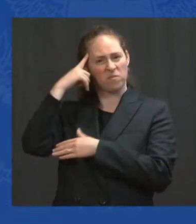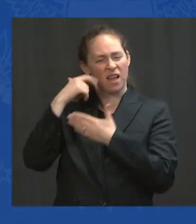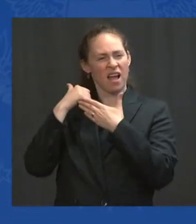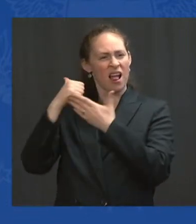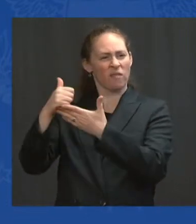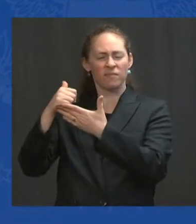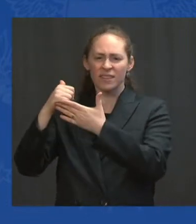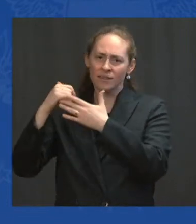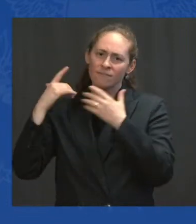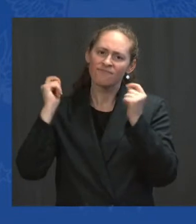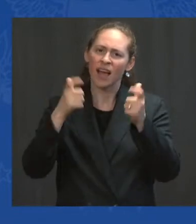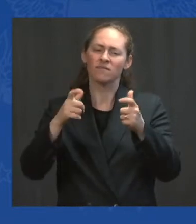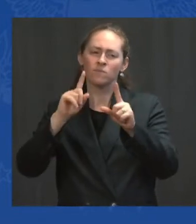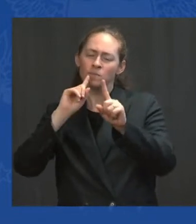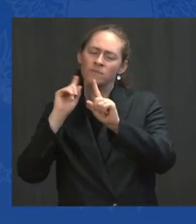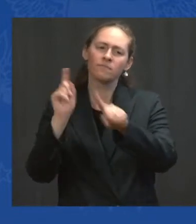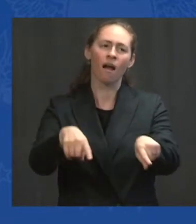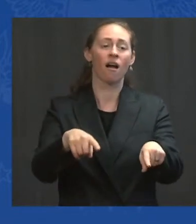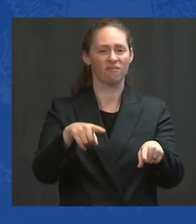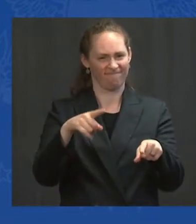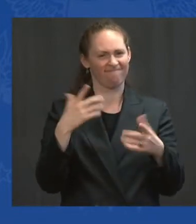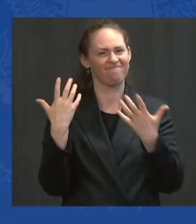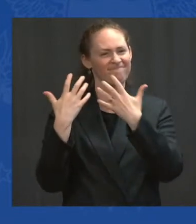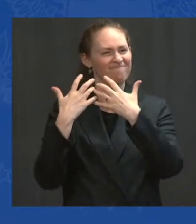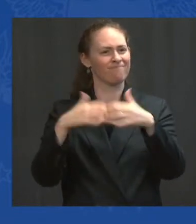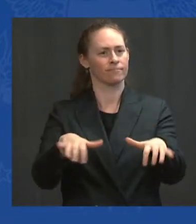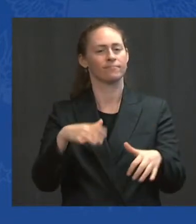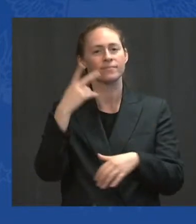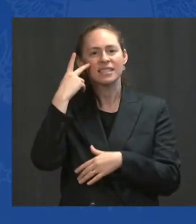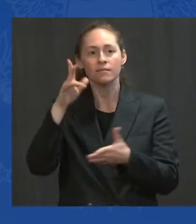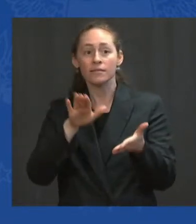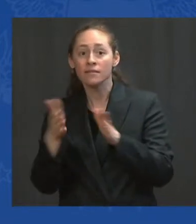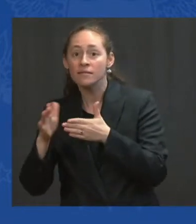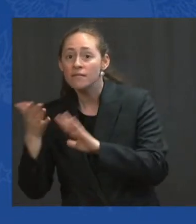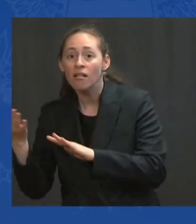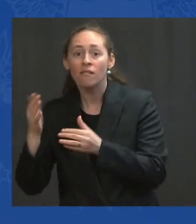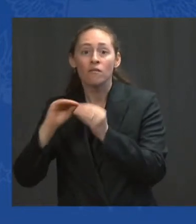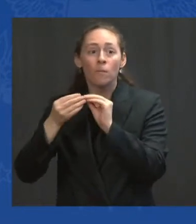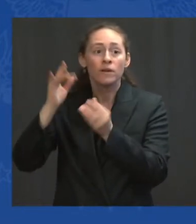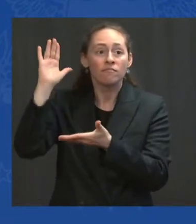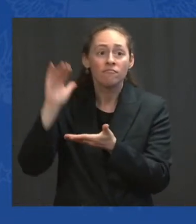significant further tragedy and disruption to Americans' lives and livelihoods.